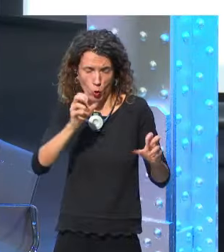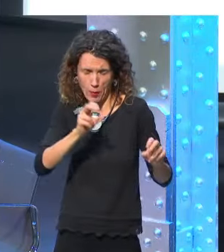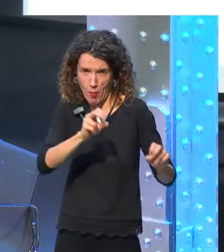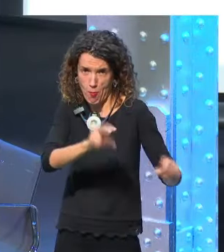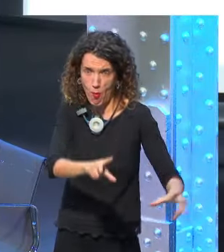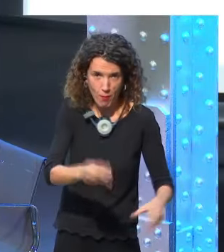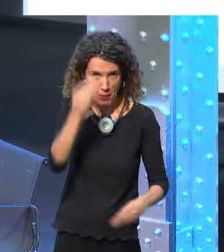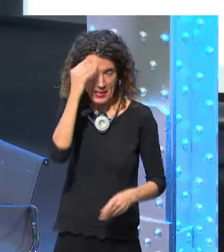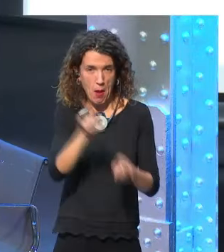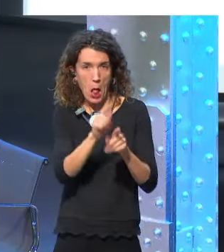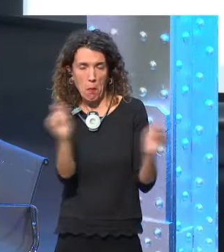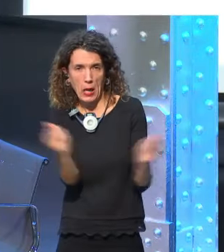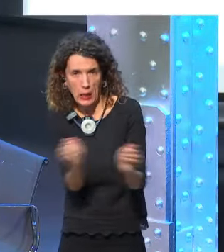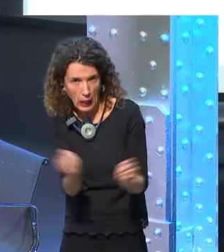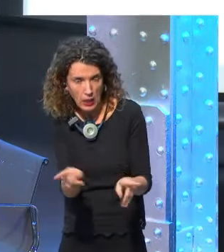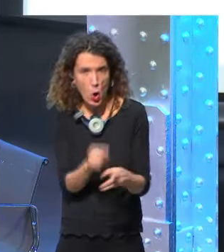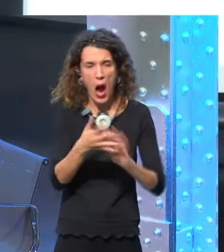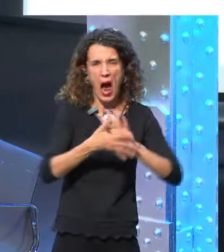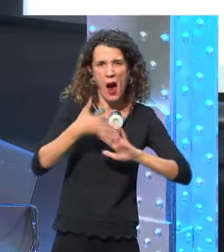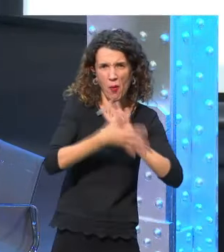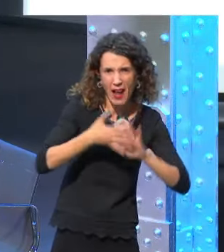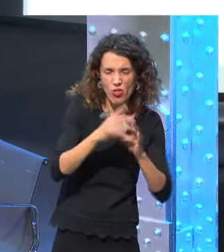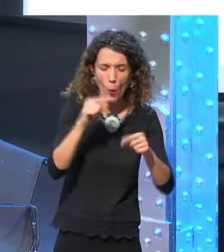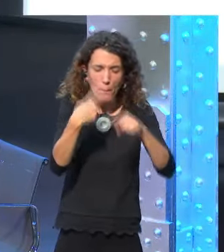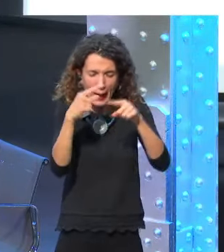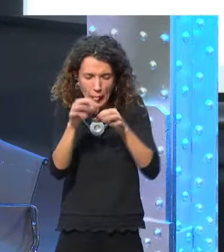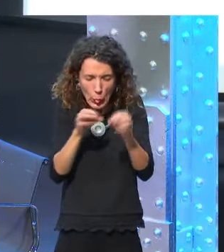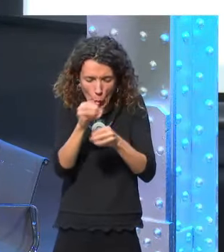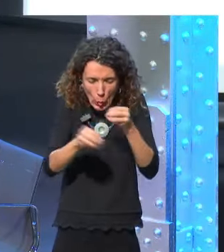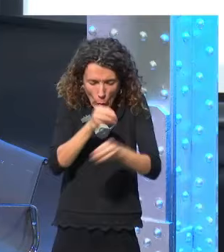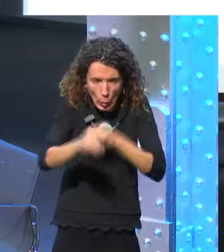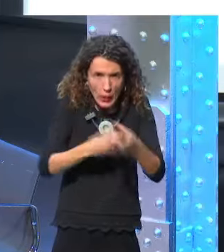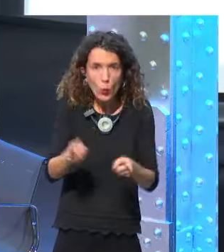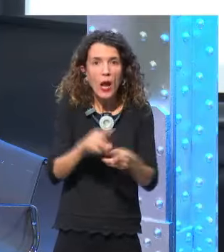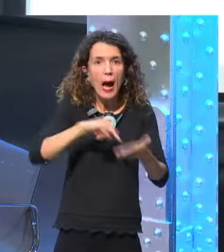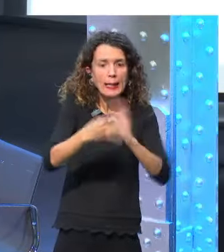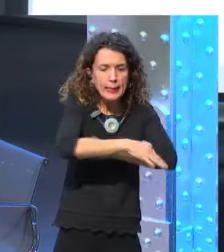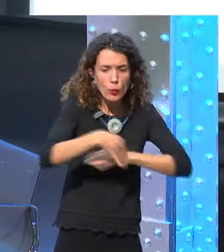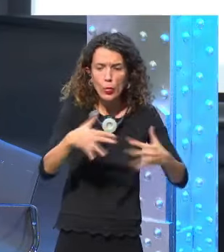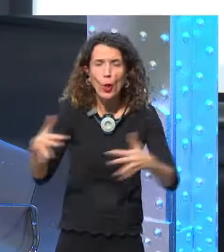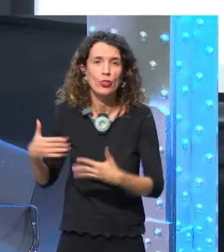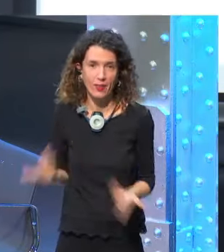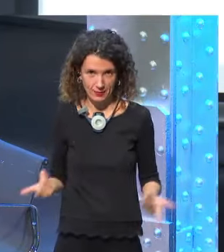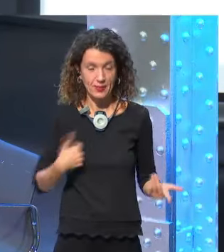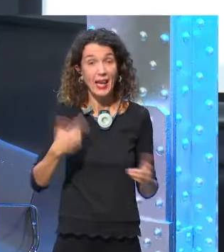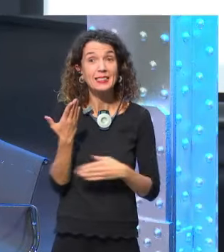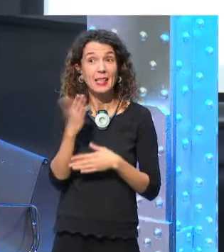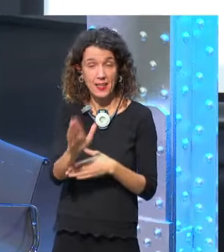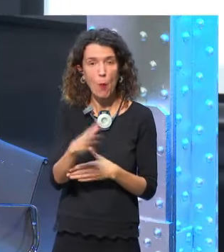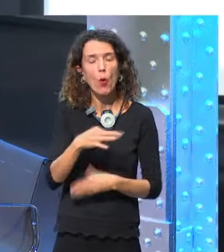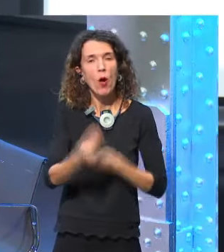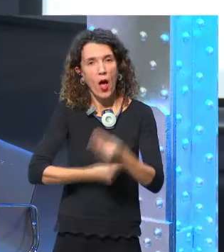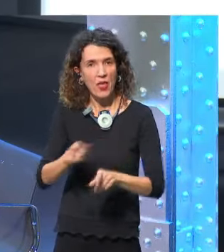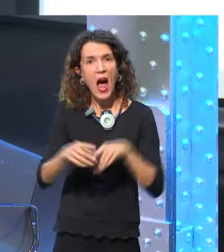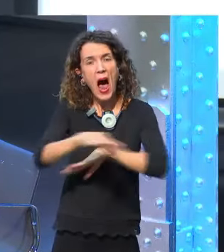have particles, etc. Where is architecture? So now I would like to quickly show you that we can really do architecture with it. So just to make